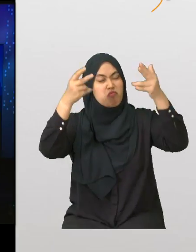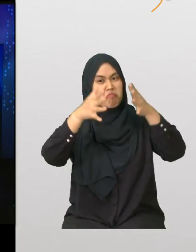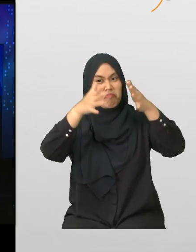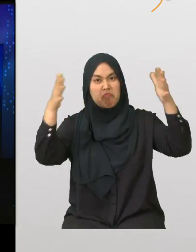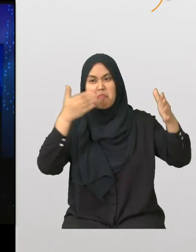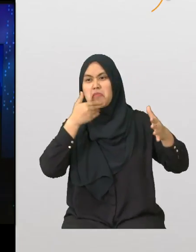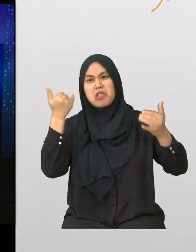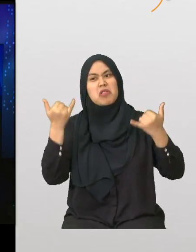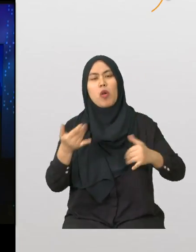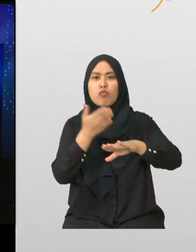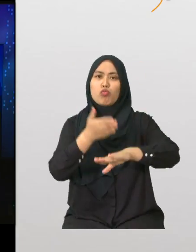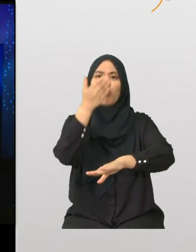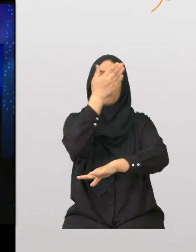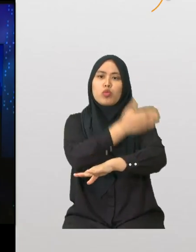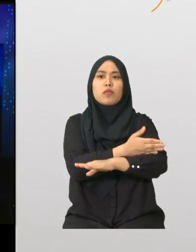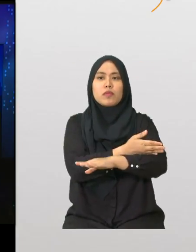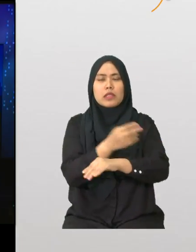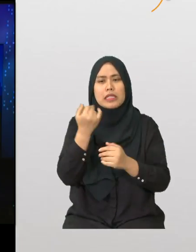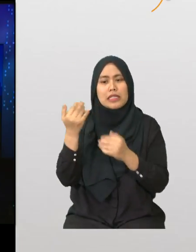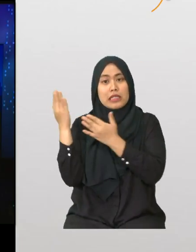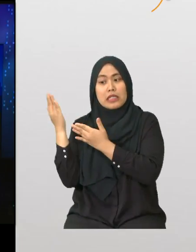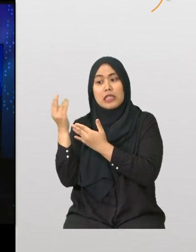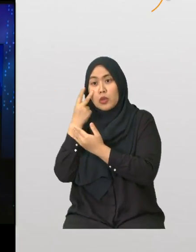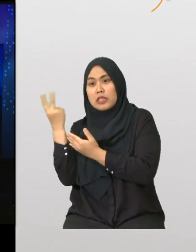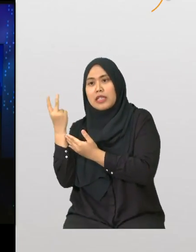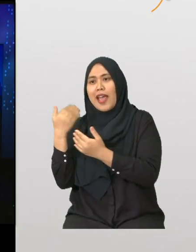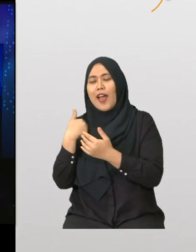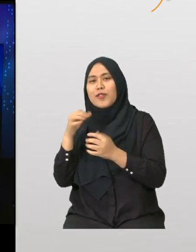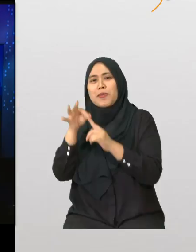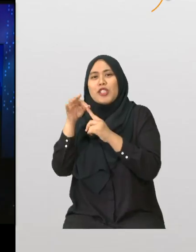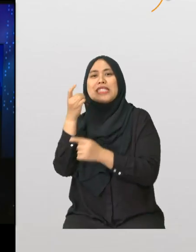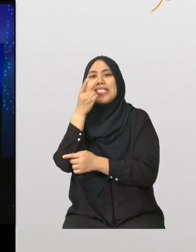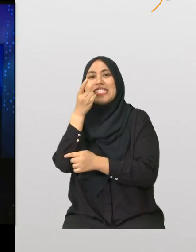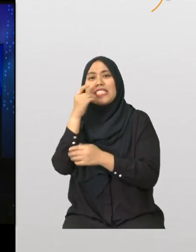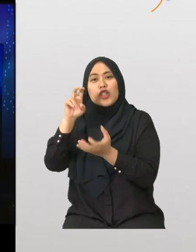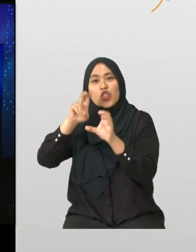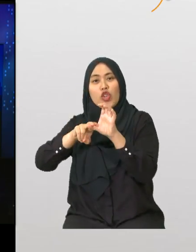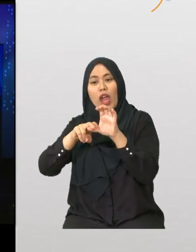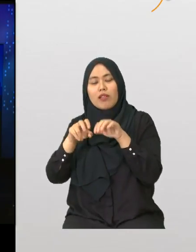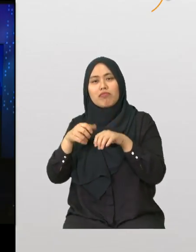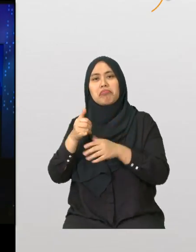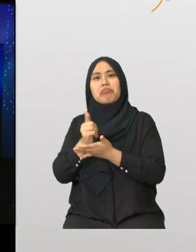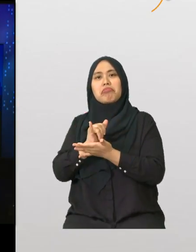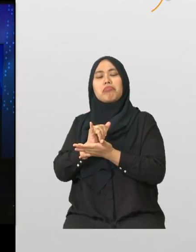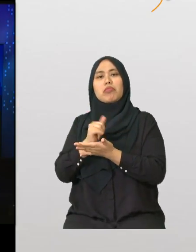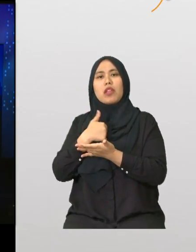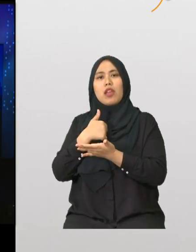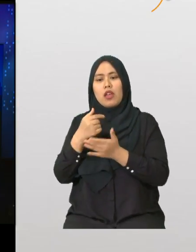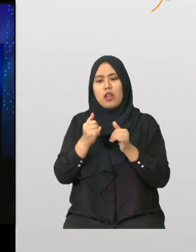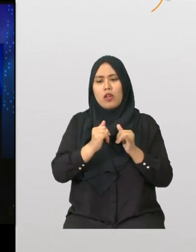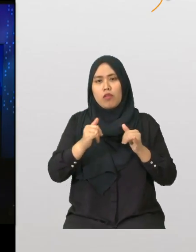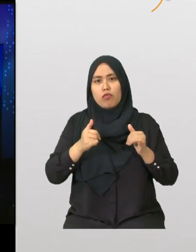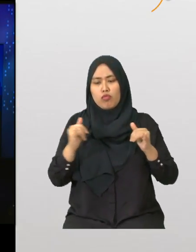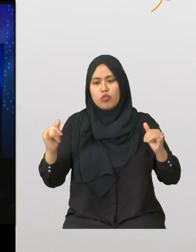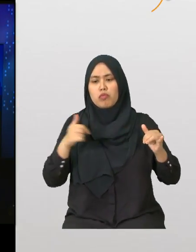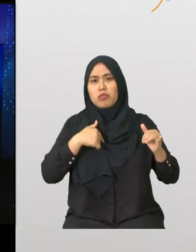improved services. Here you see they have a special dentist chair so that you can put a wheelchair patient in